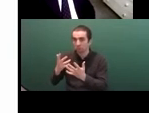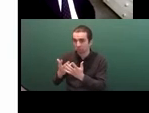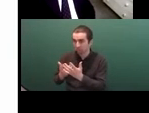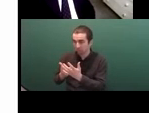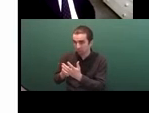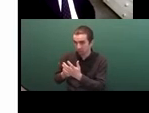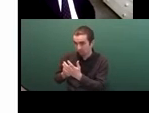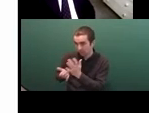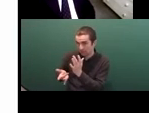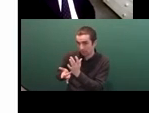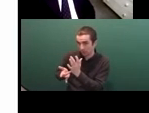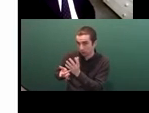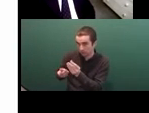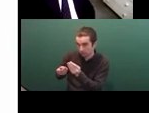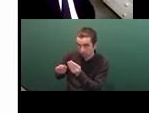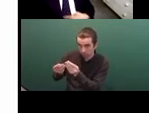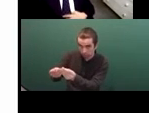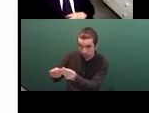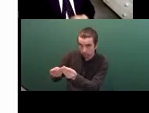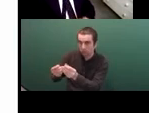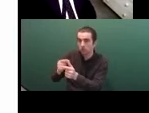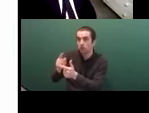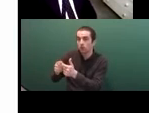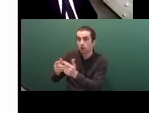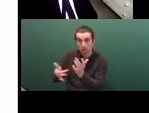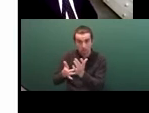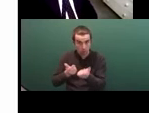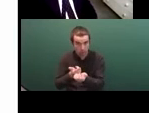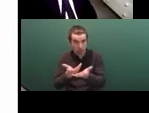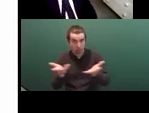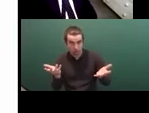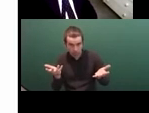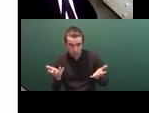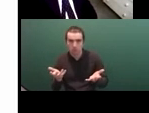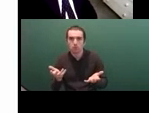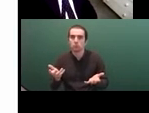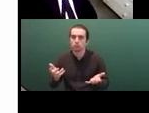on the autism spectrum receive in a mainstream education environment,